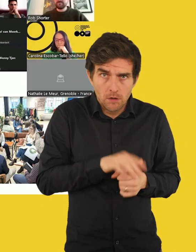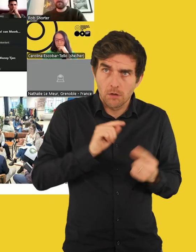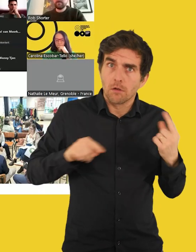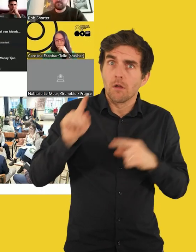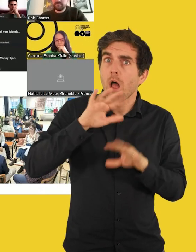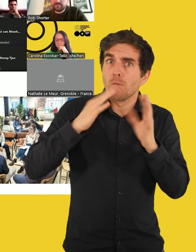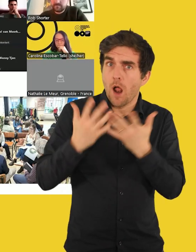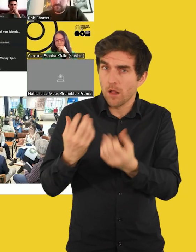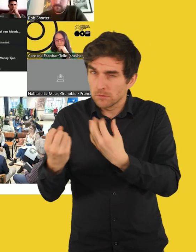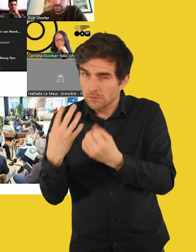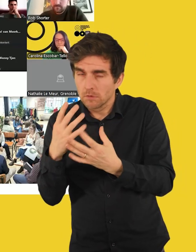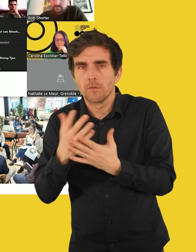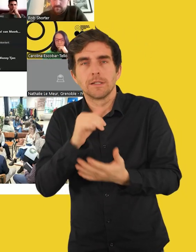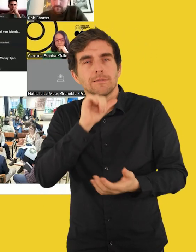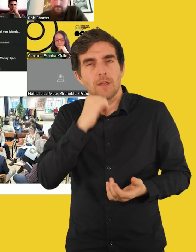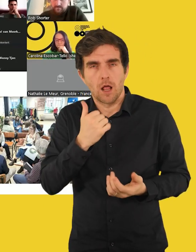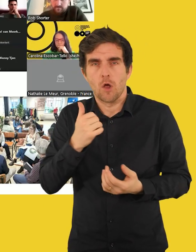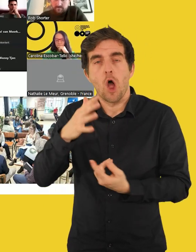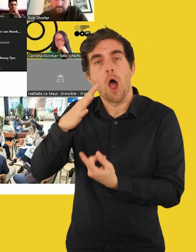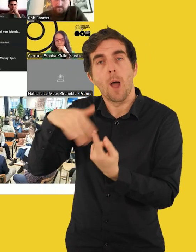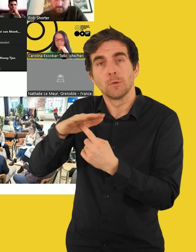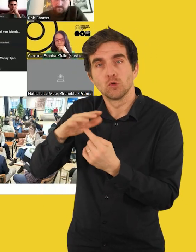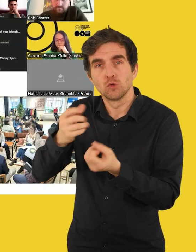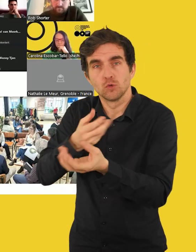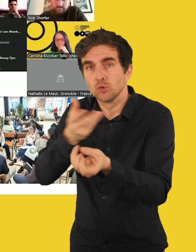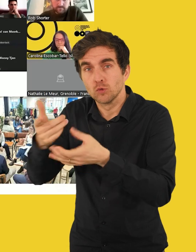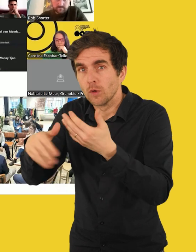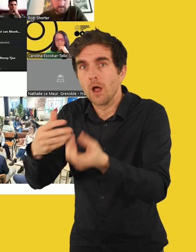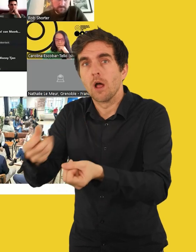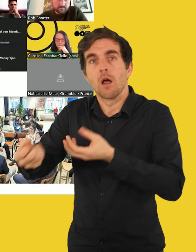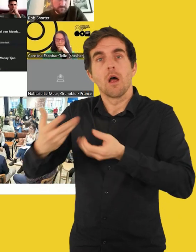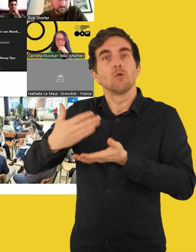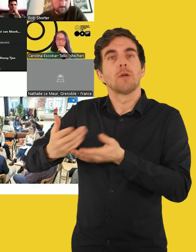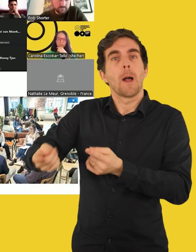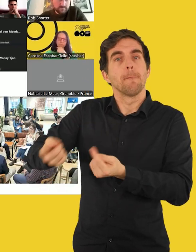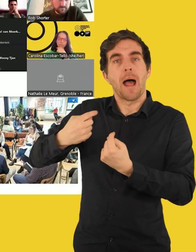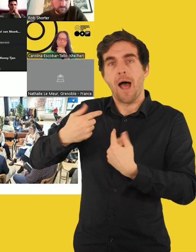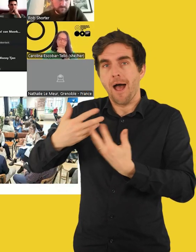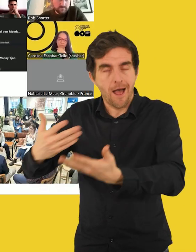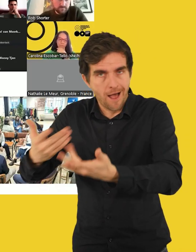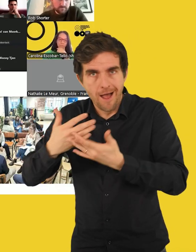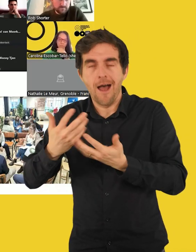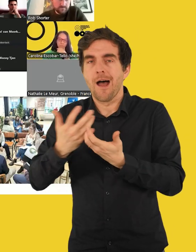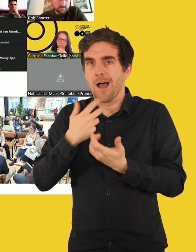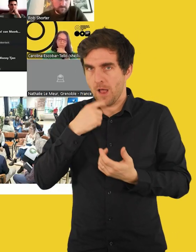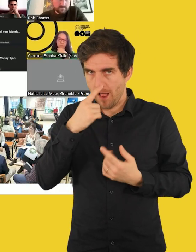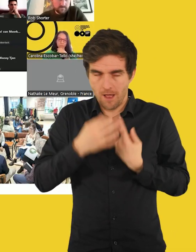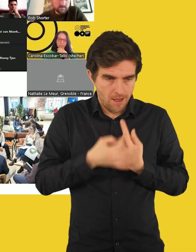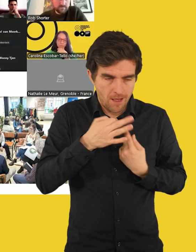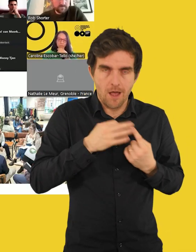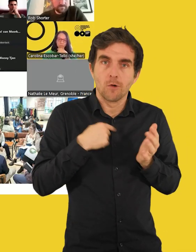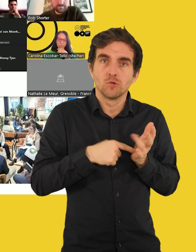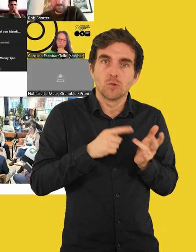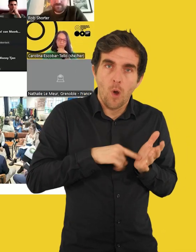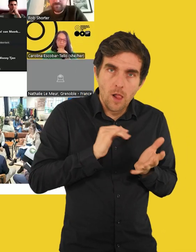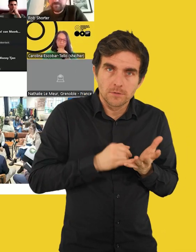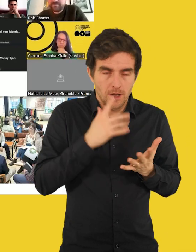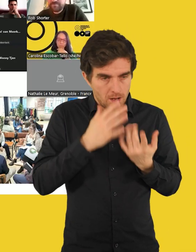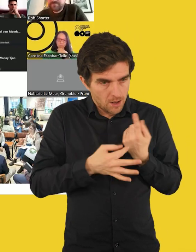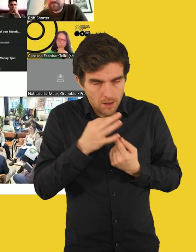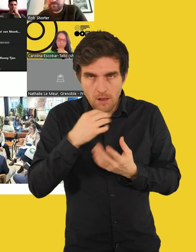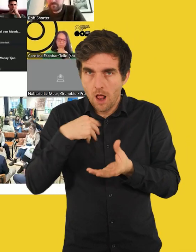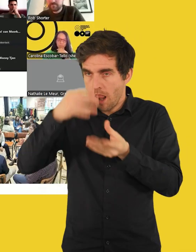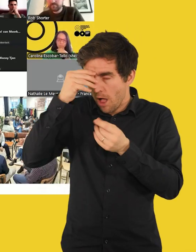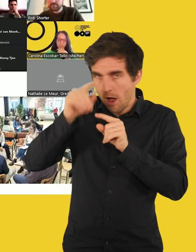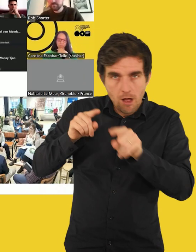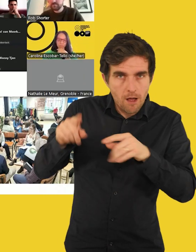in localities all around the world. So it's a really nice example of the community sharing back, and that improves the tool that we then